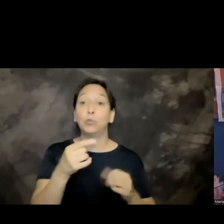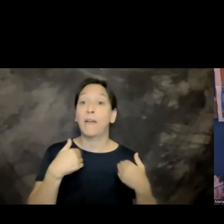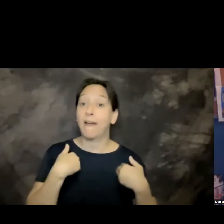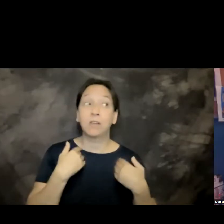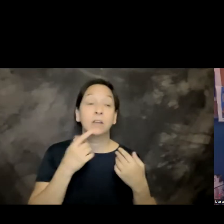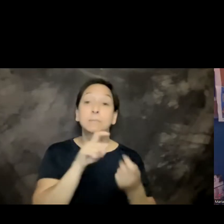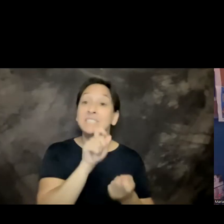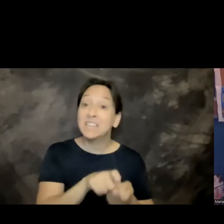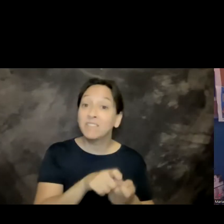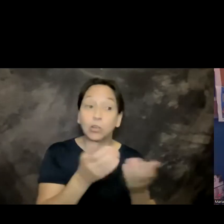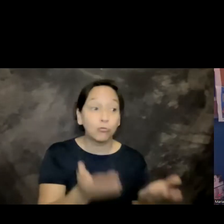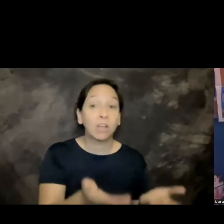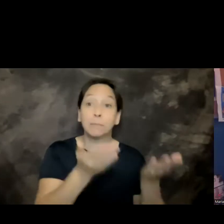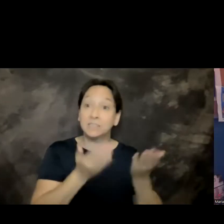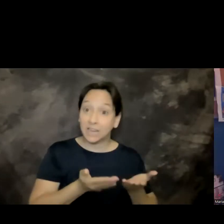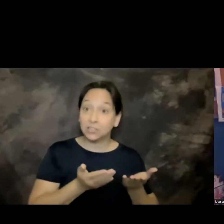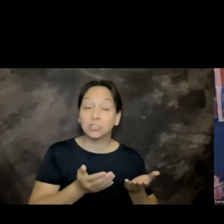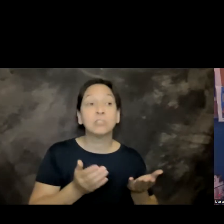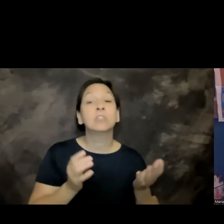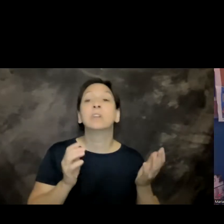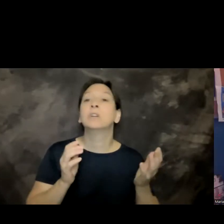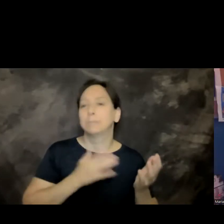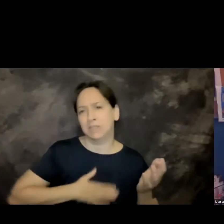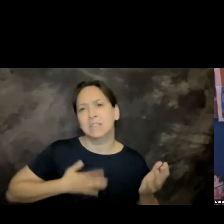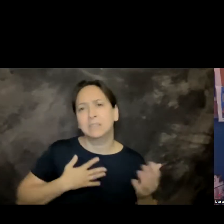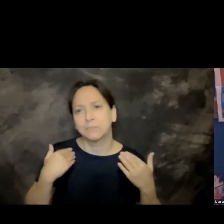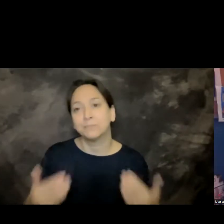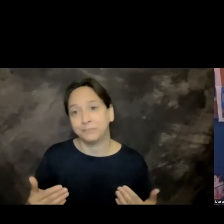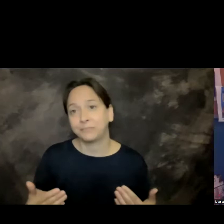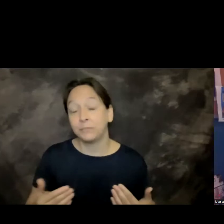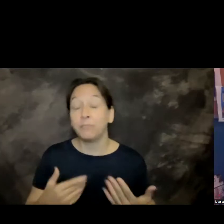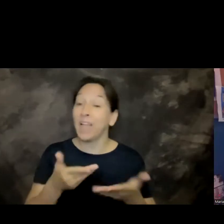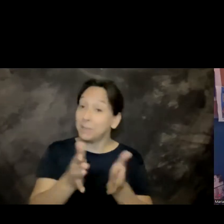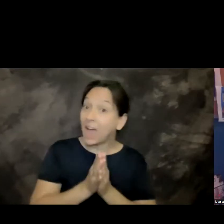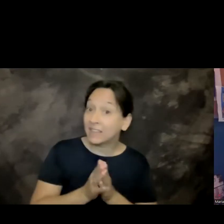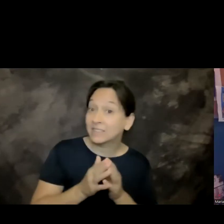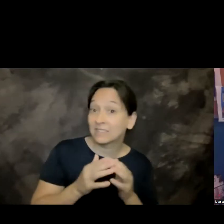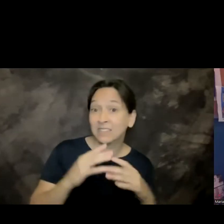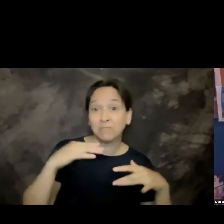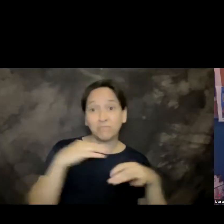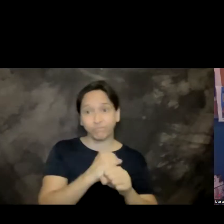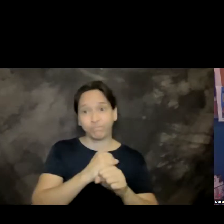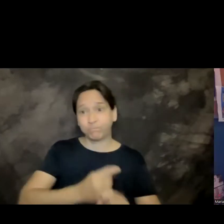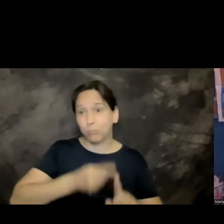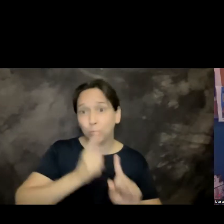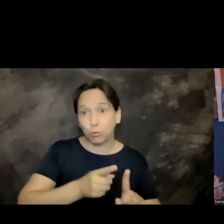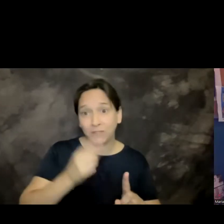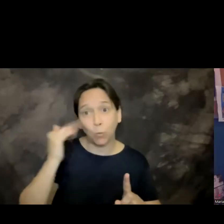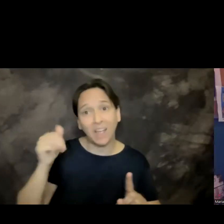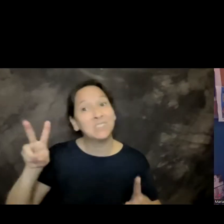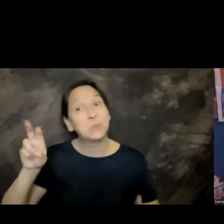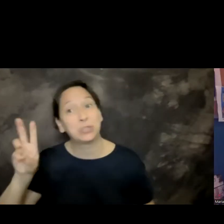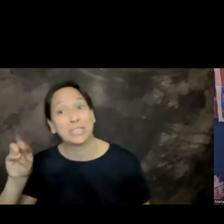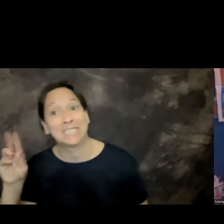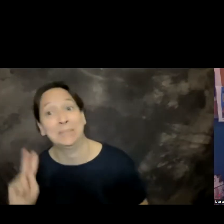document, please use the time to also do that. The only reason I'm asking you to be brief is because we have 260 people and we want to make sure that we're getting in as